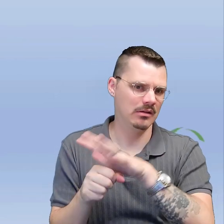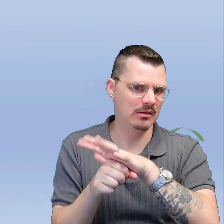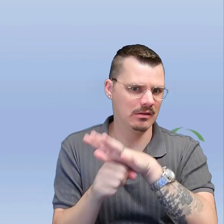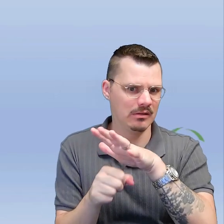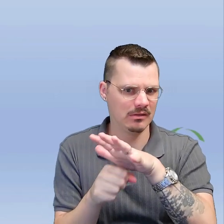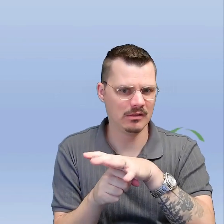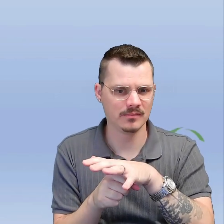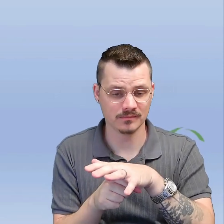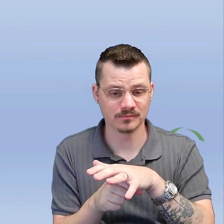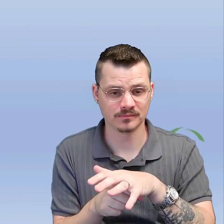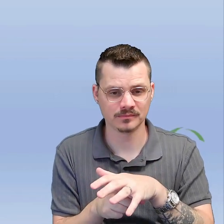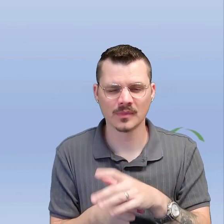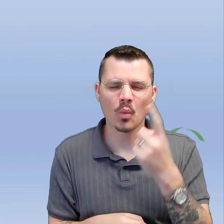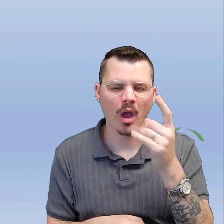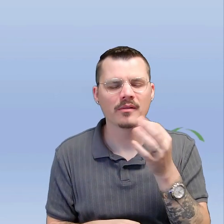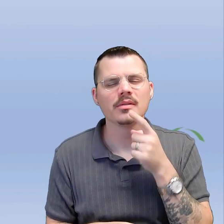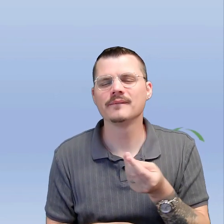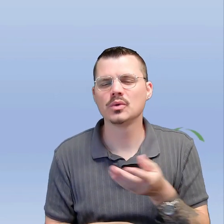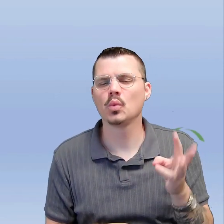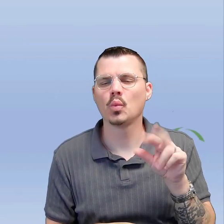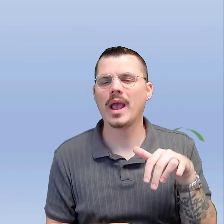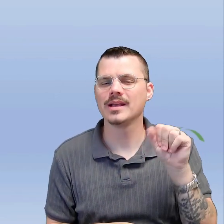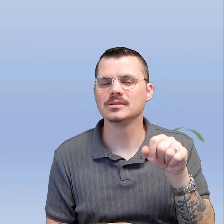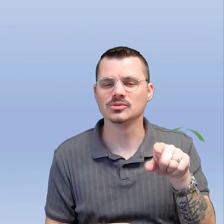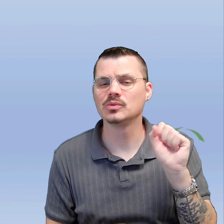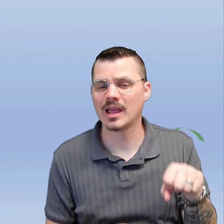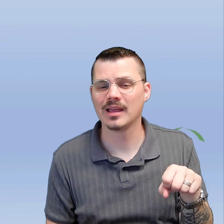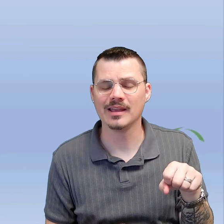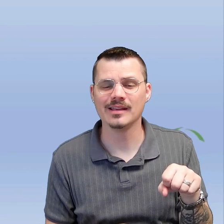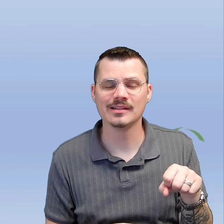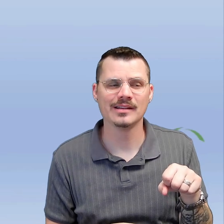it. It's one of the few ways you can